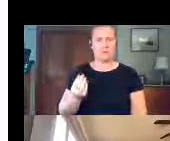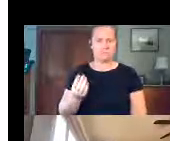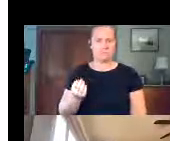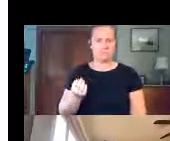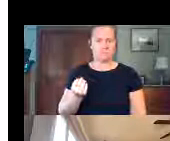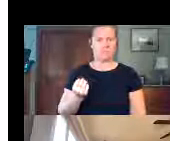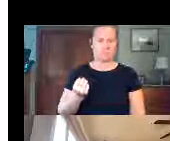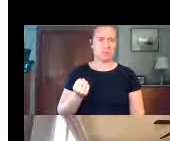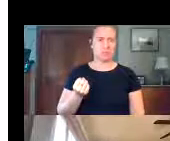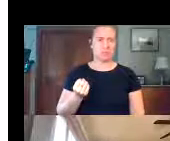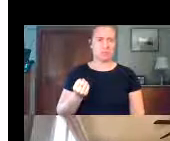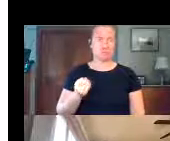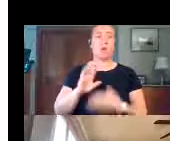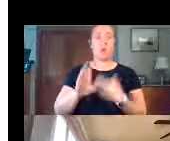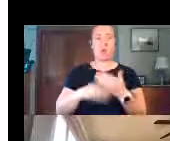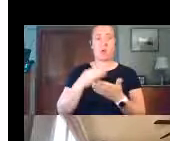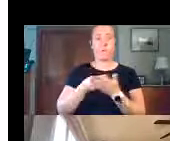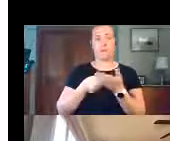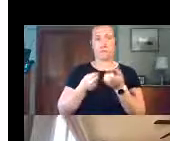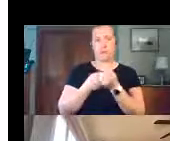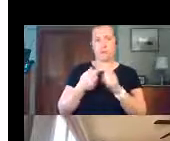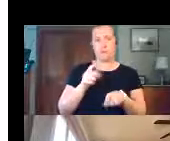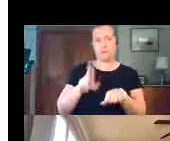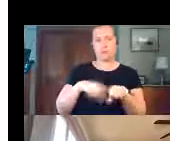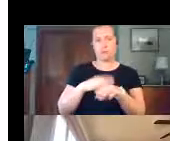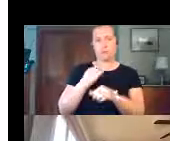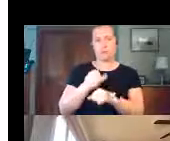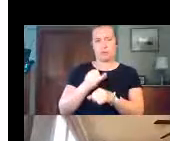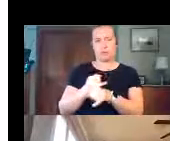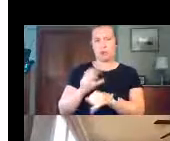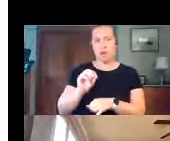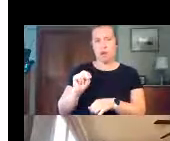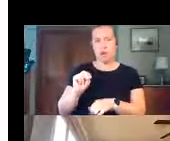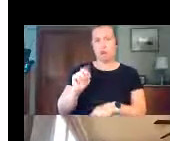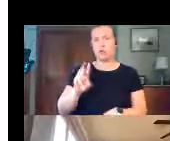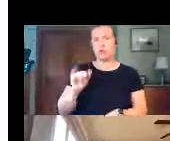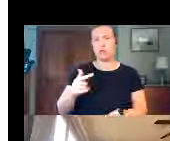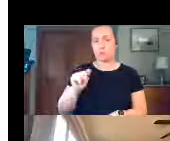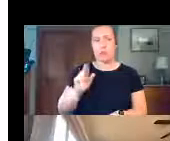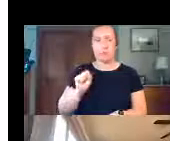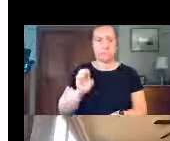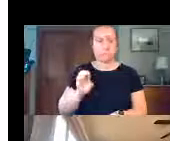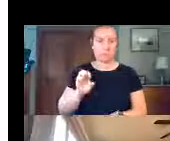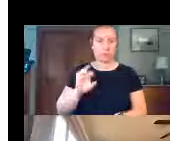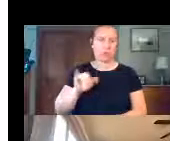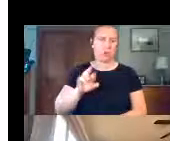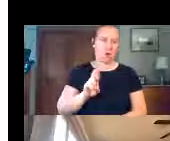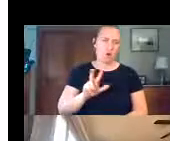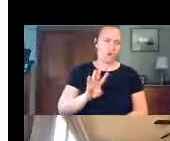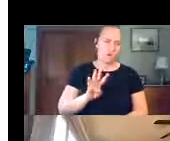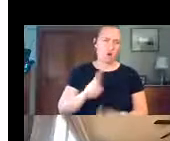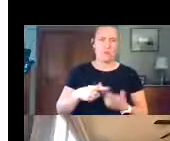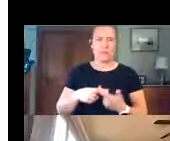It's all been funded by the National Institute on Drug Abuse through an R34 and a subsequent R01 implementation